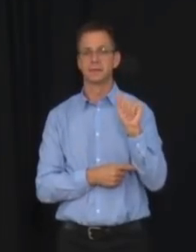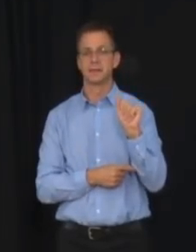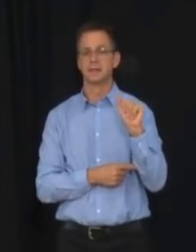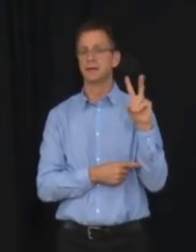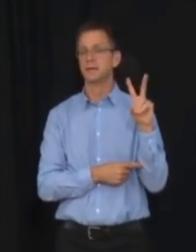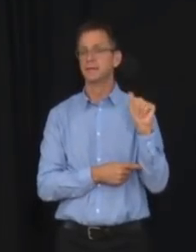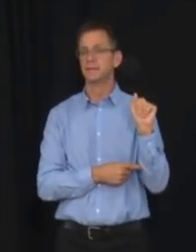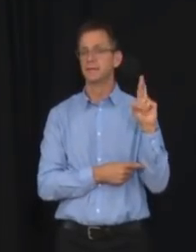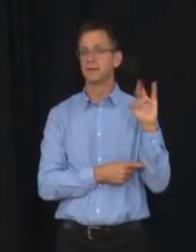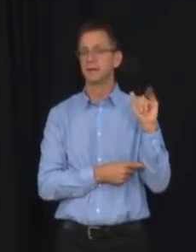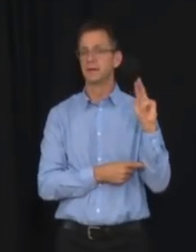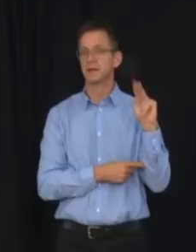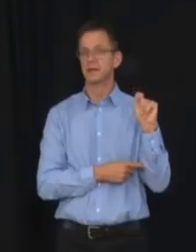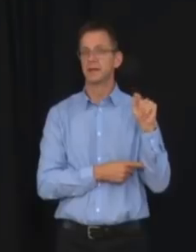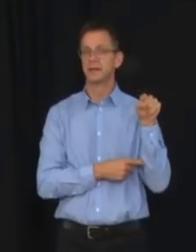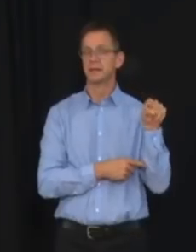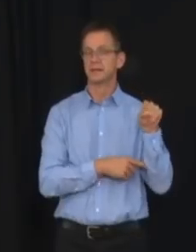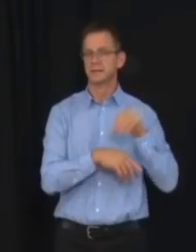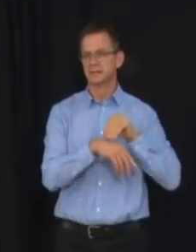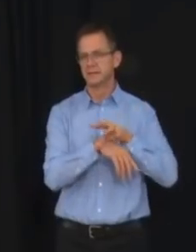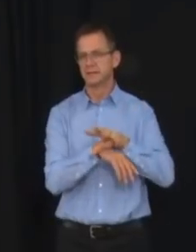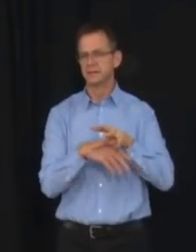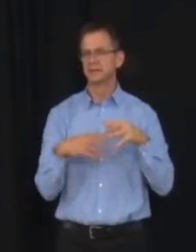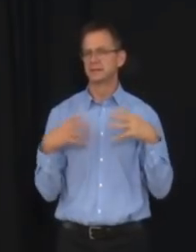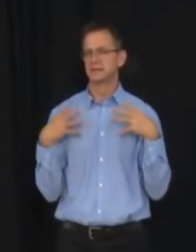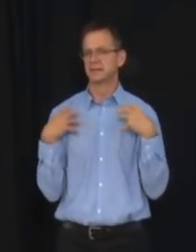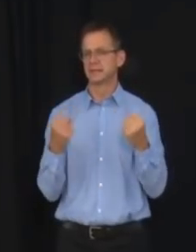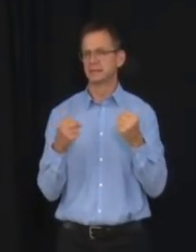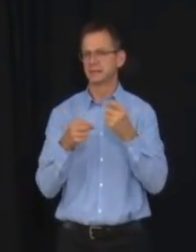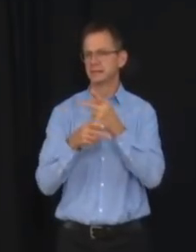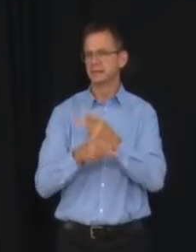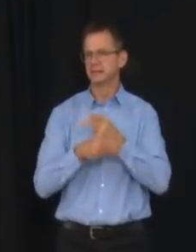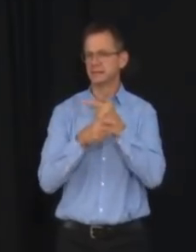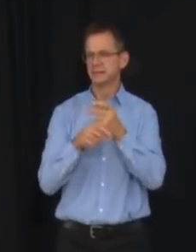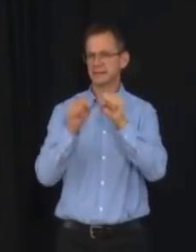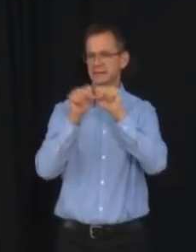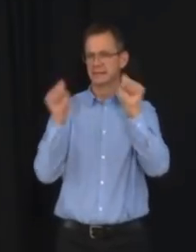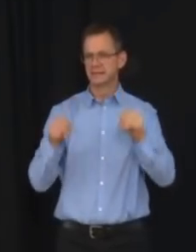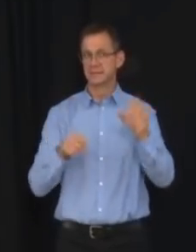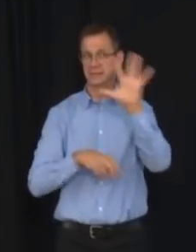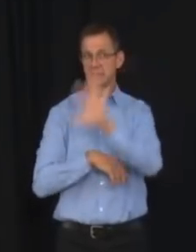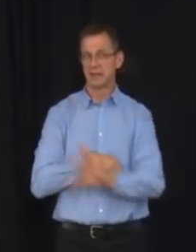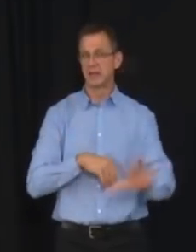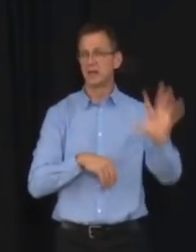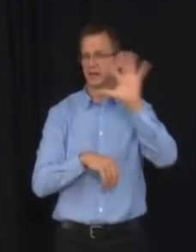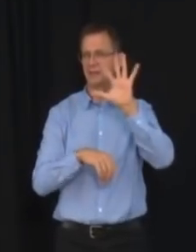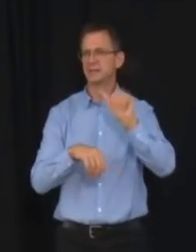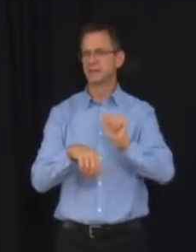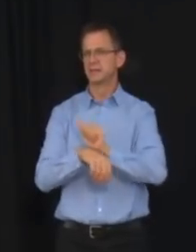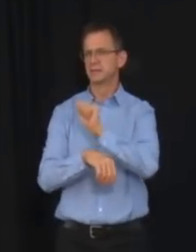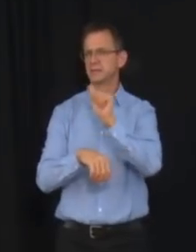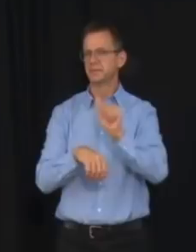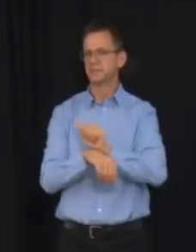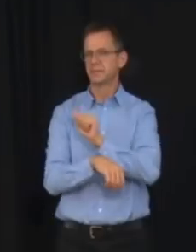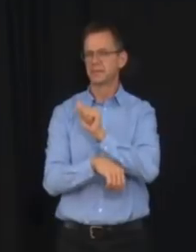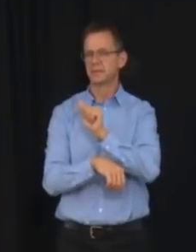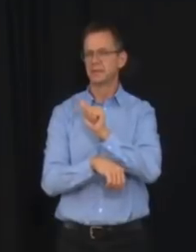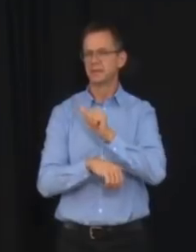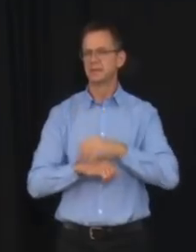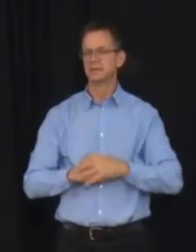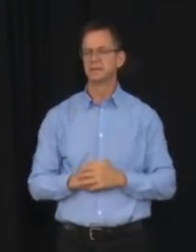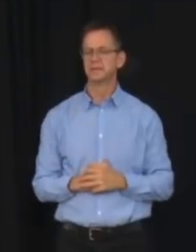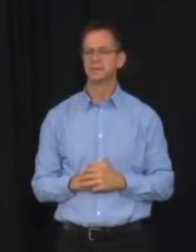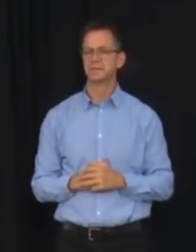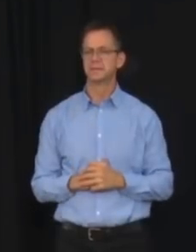to relieve that pressure by freeing up beds and freeing up resources to deal with the rise of inpatients